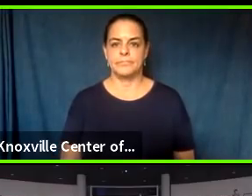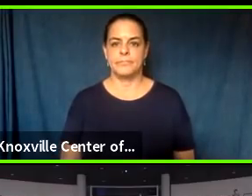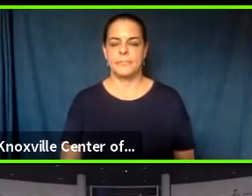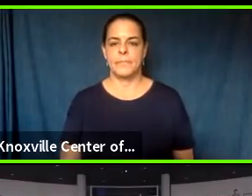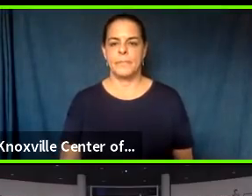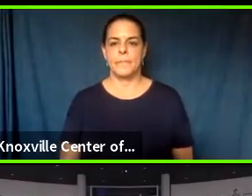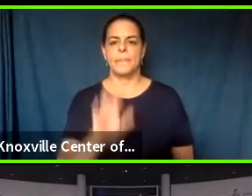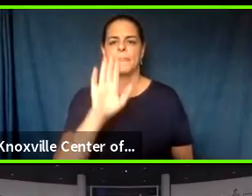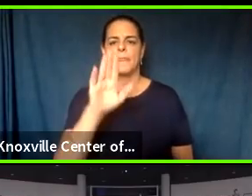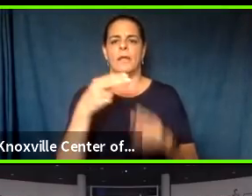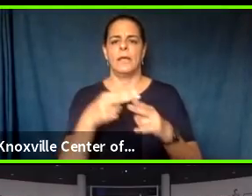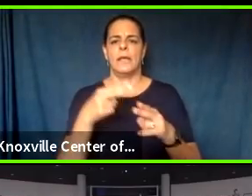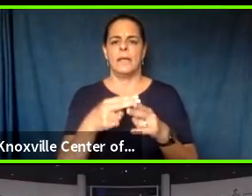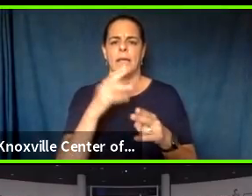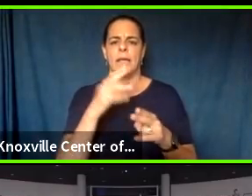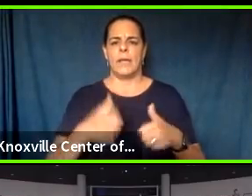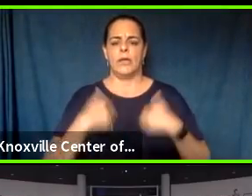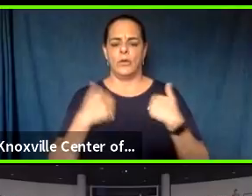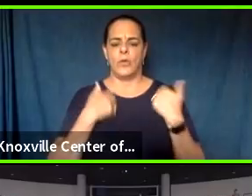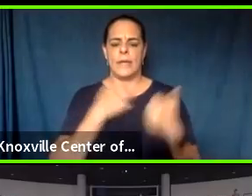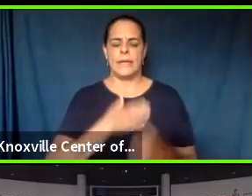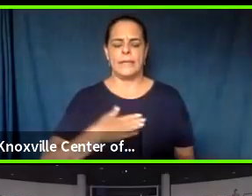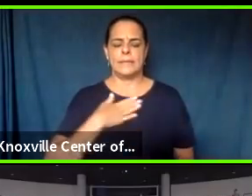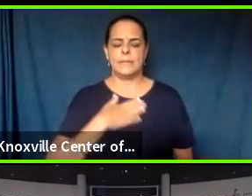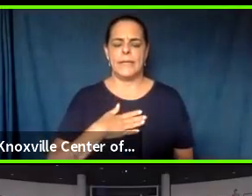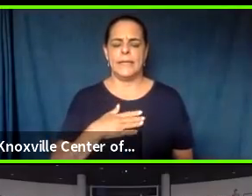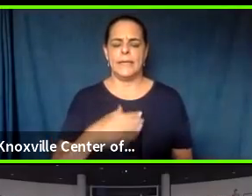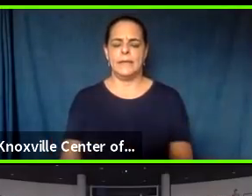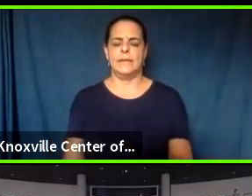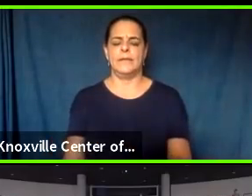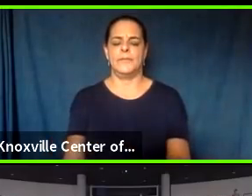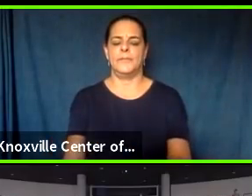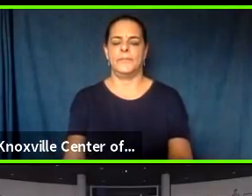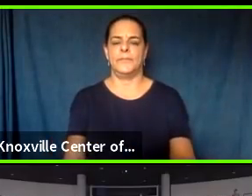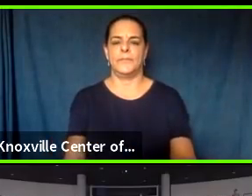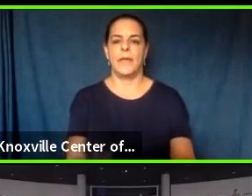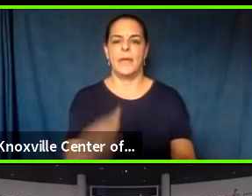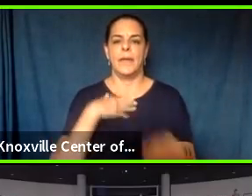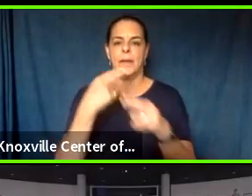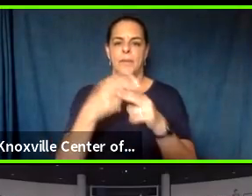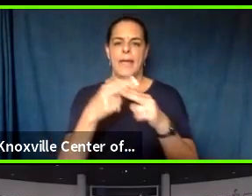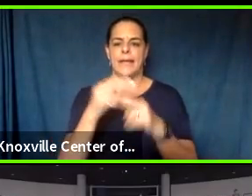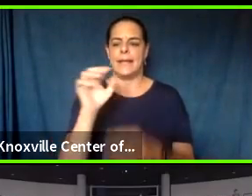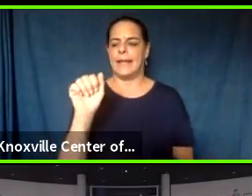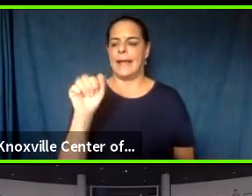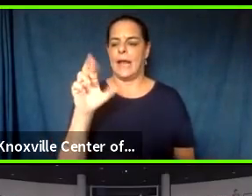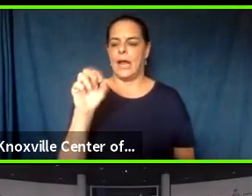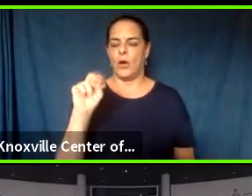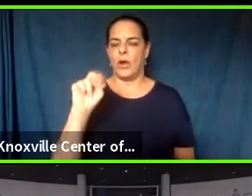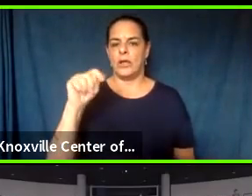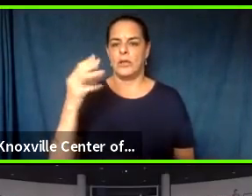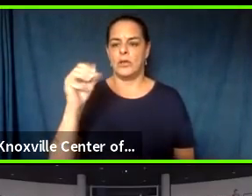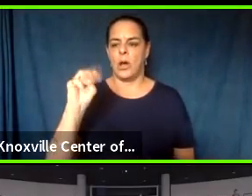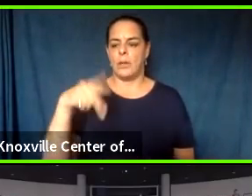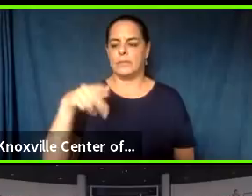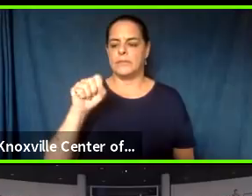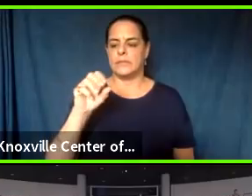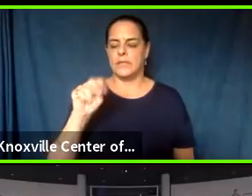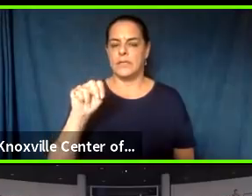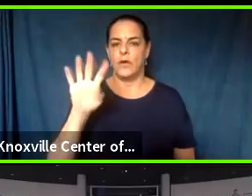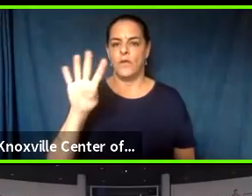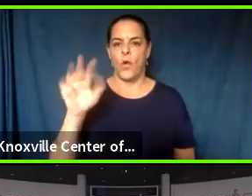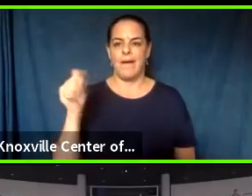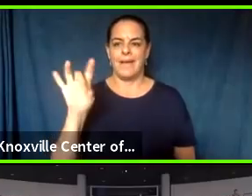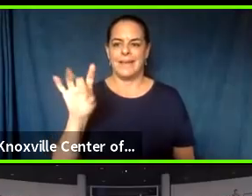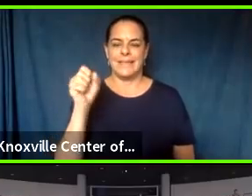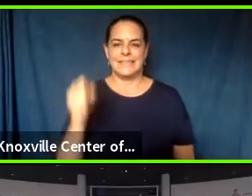Sir, please state your name and address for the record. My name is Aaron Thompson, 418 South Gay Street.